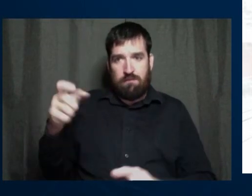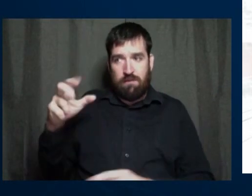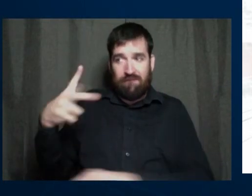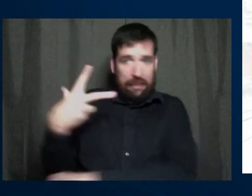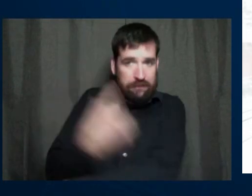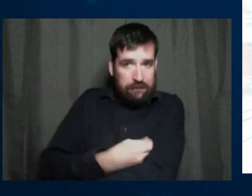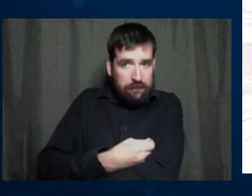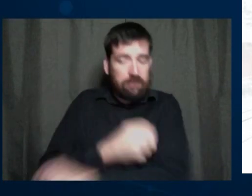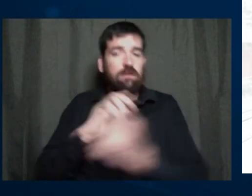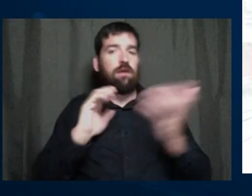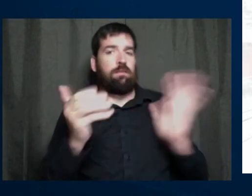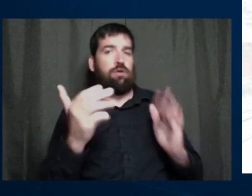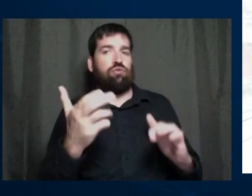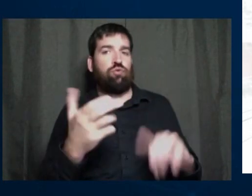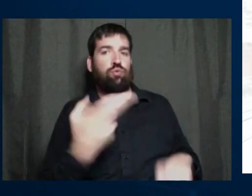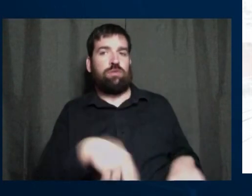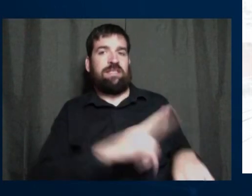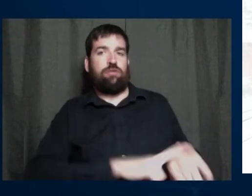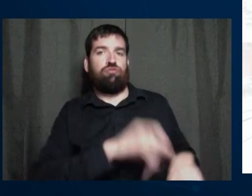having had COVID?